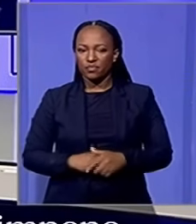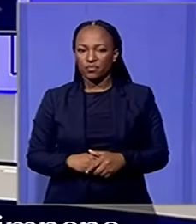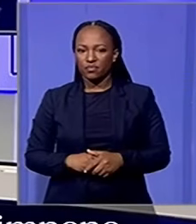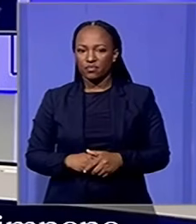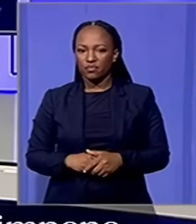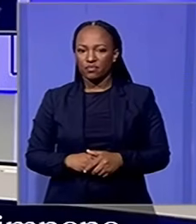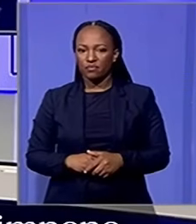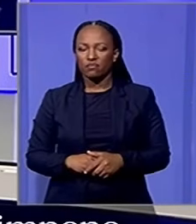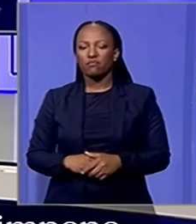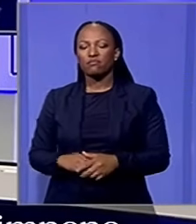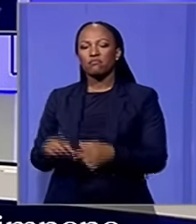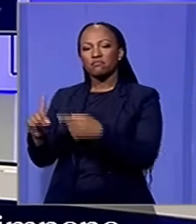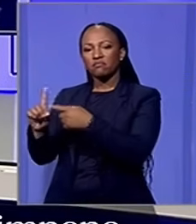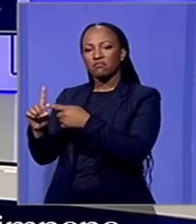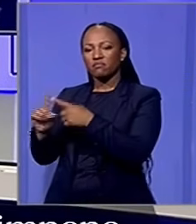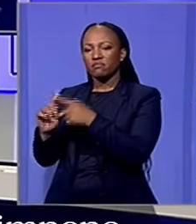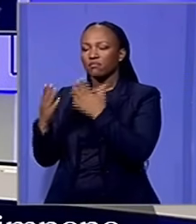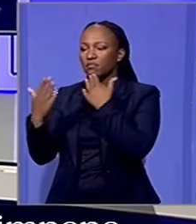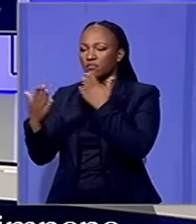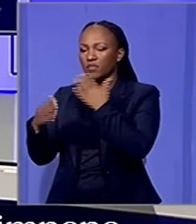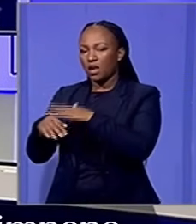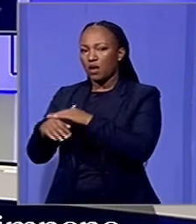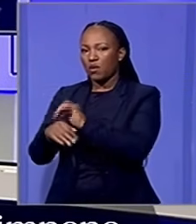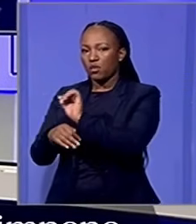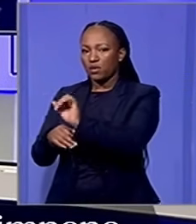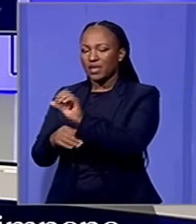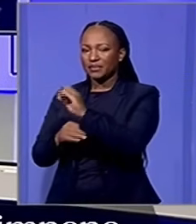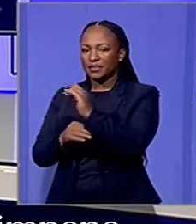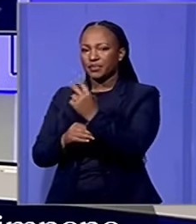Katlego Nyoni re lebogile nako ya lena mo go SABC2.